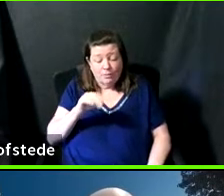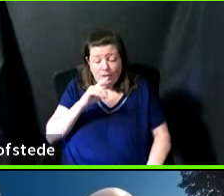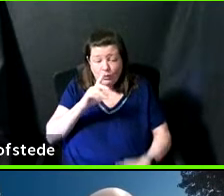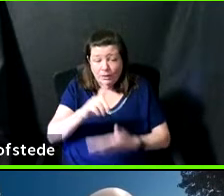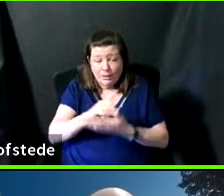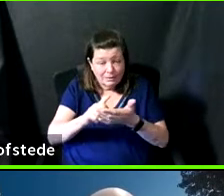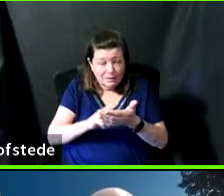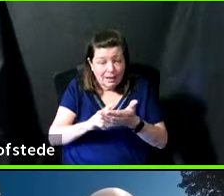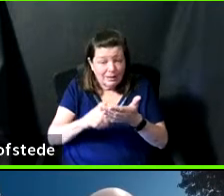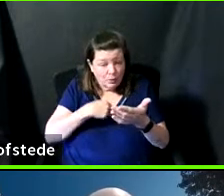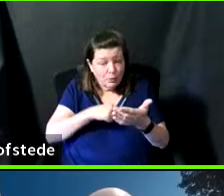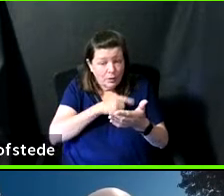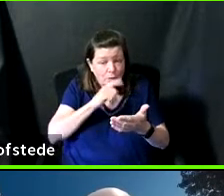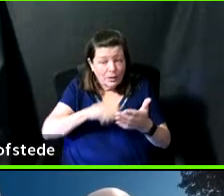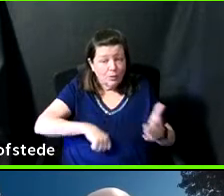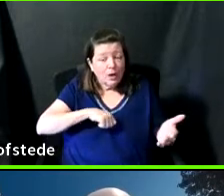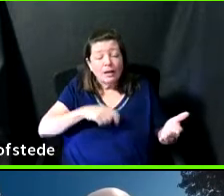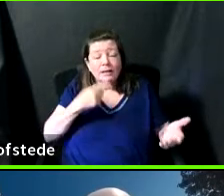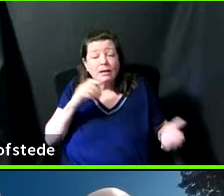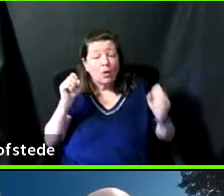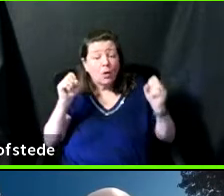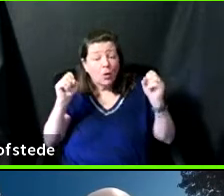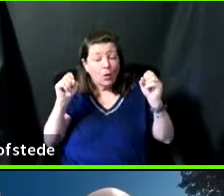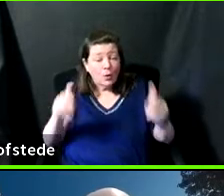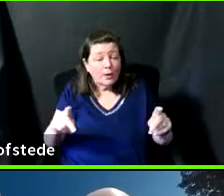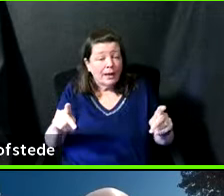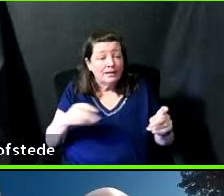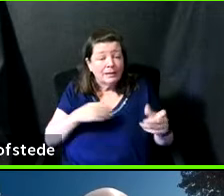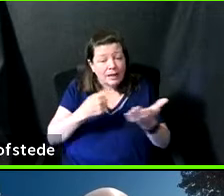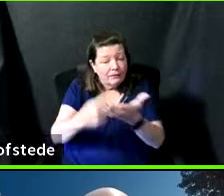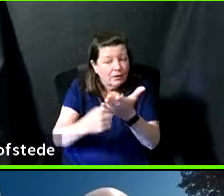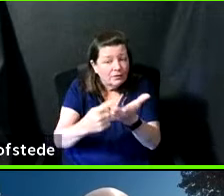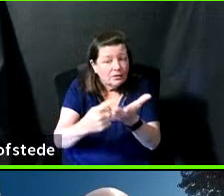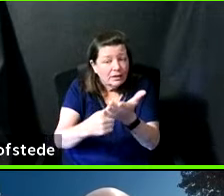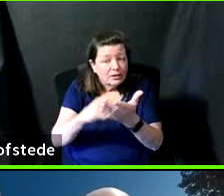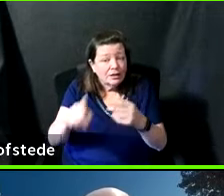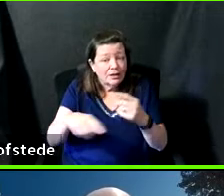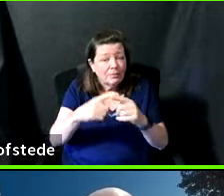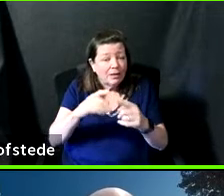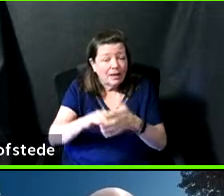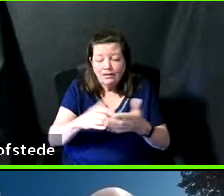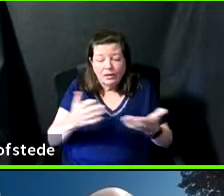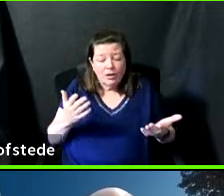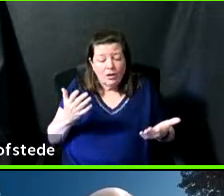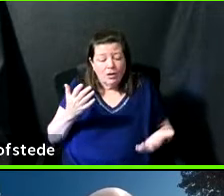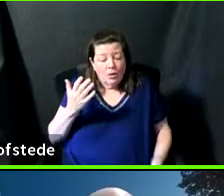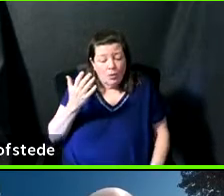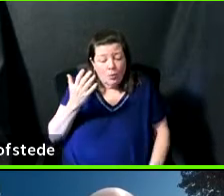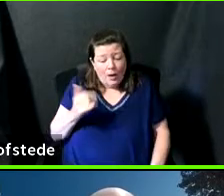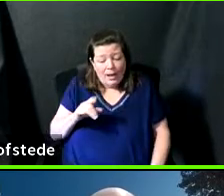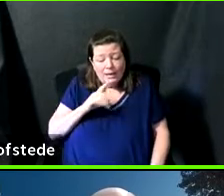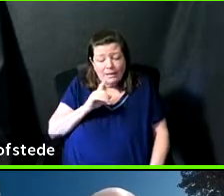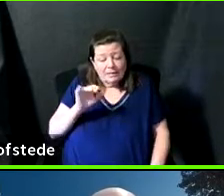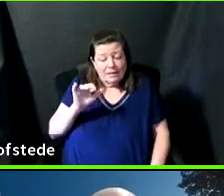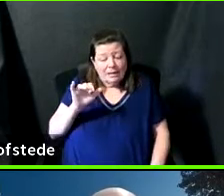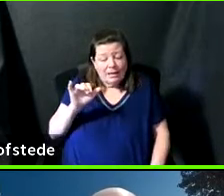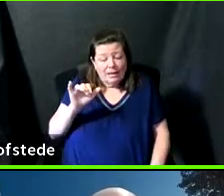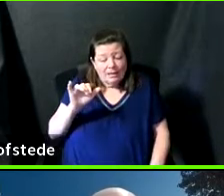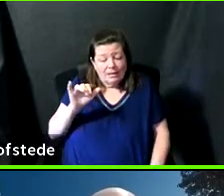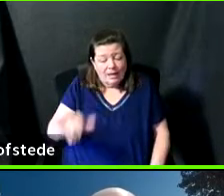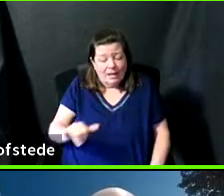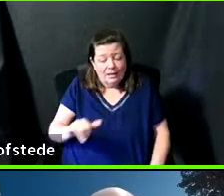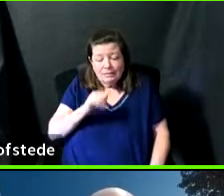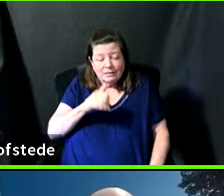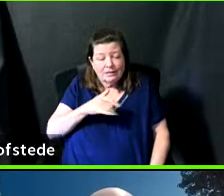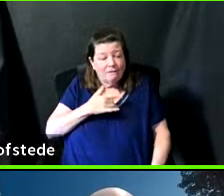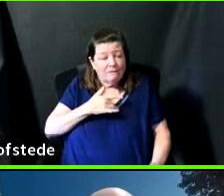it. I said, okay, well, let's have a conversation about it. What is it about this park that it doesn't feel equitable to you? And